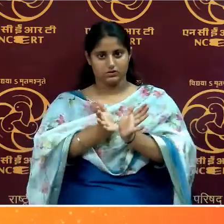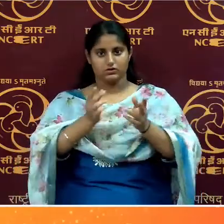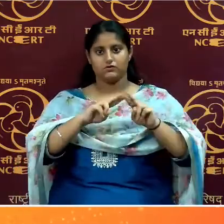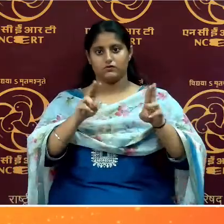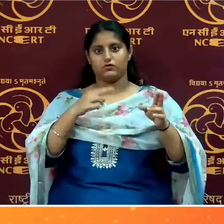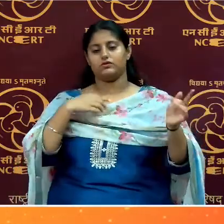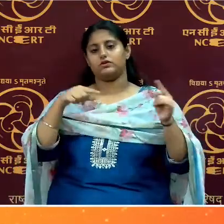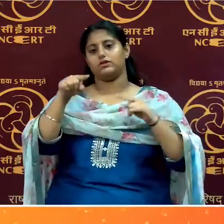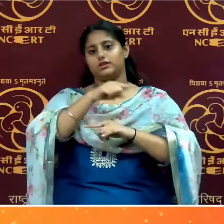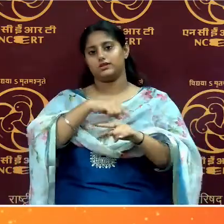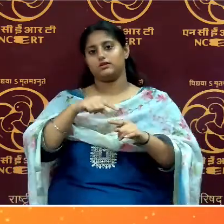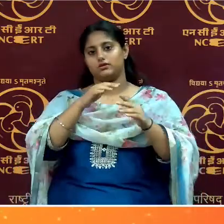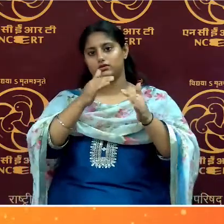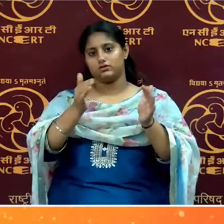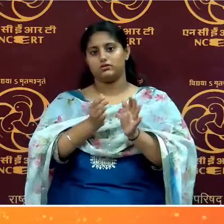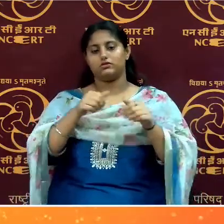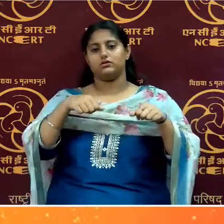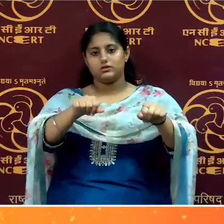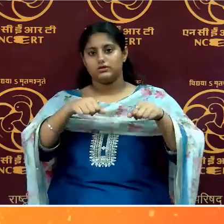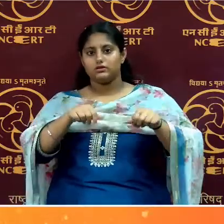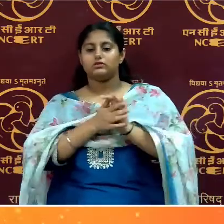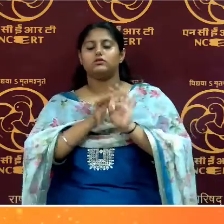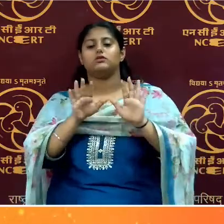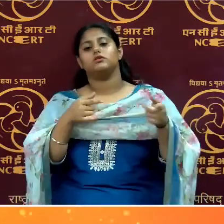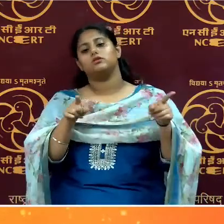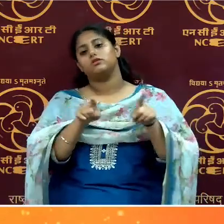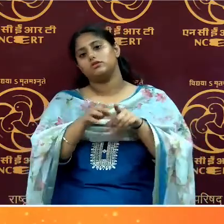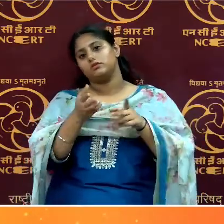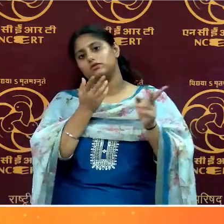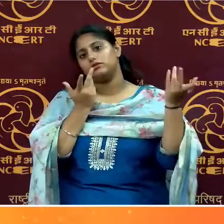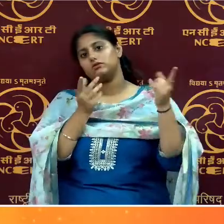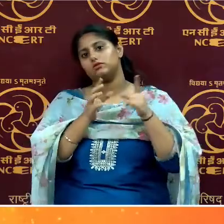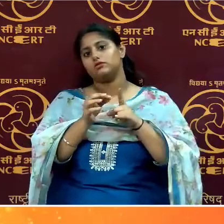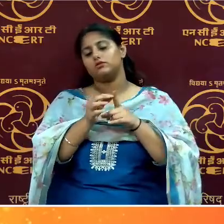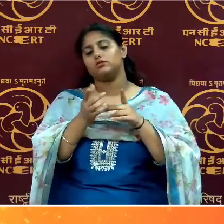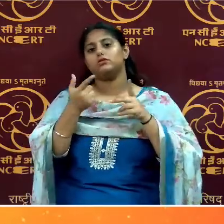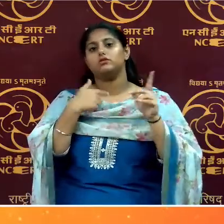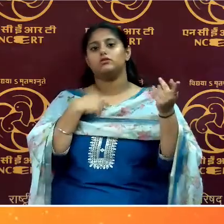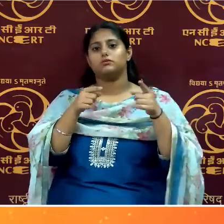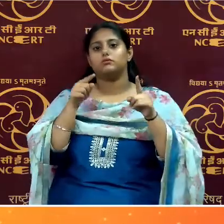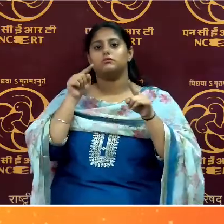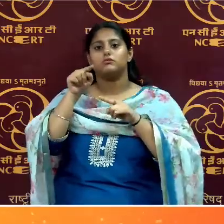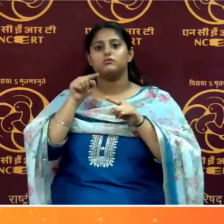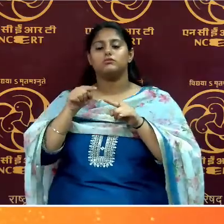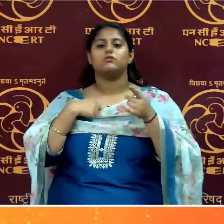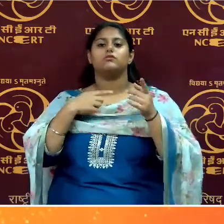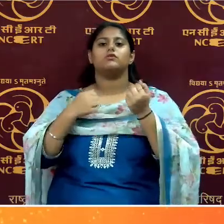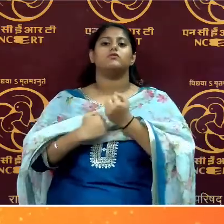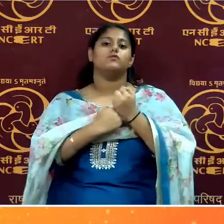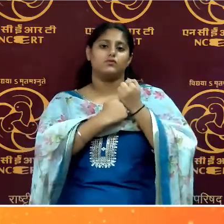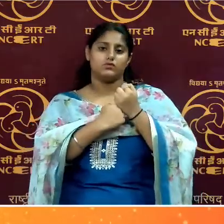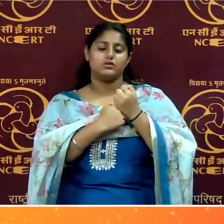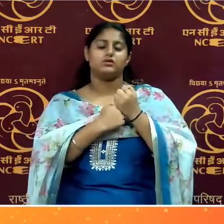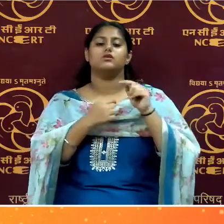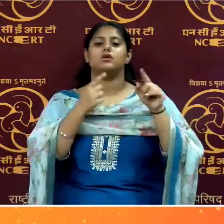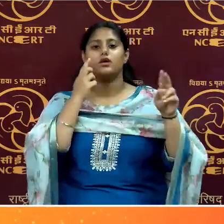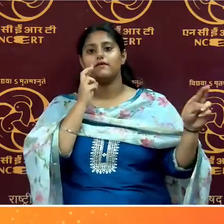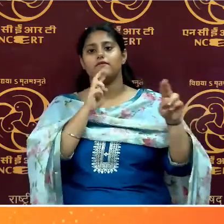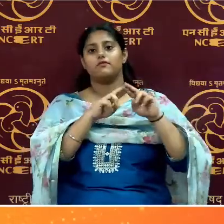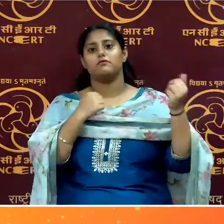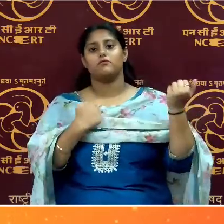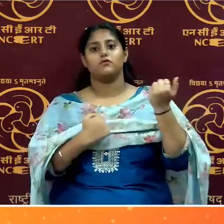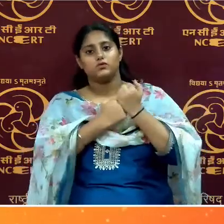shape. Right. So, these are all what? These are the effects of forces. So, when force is